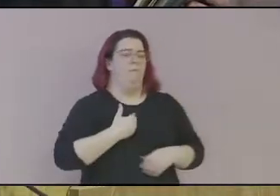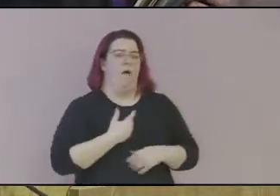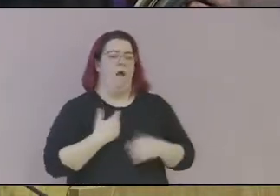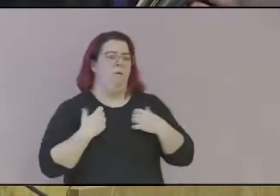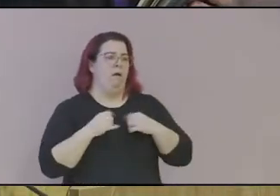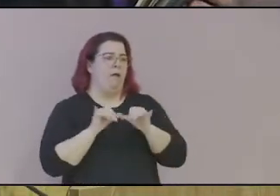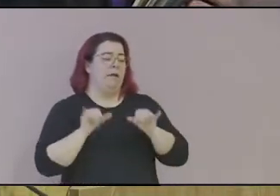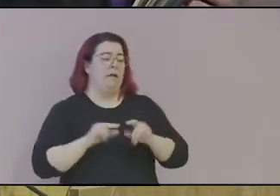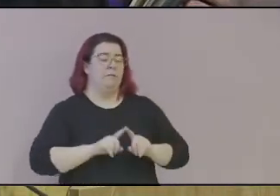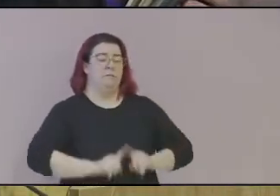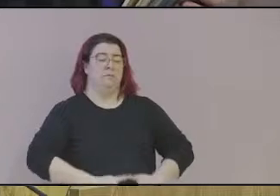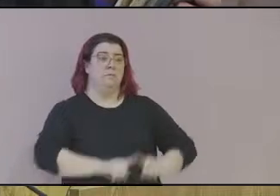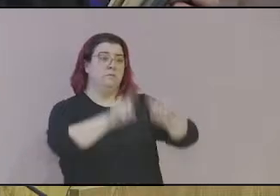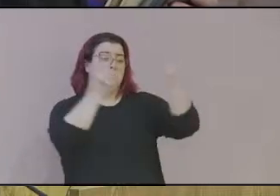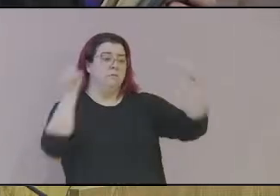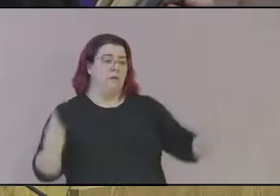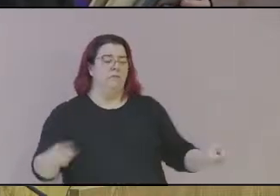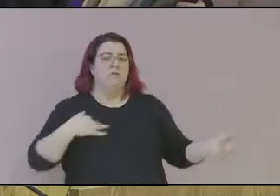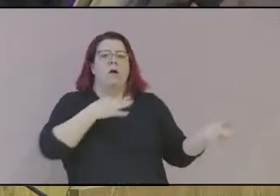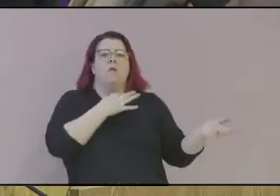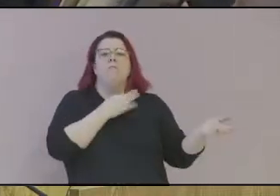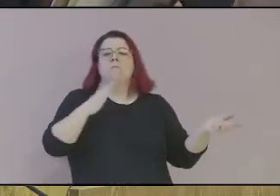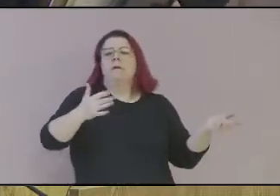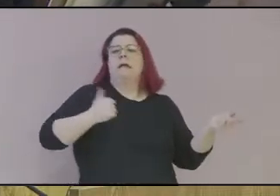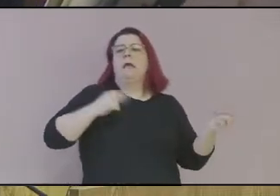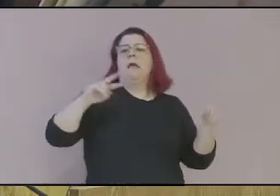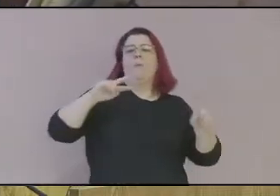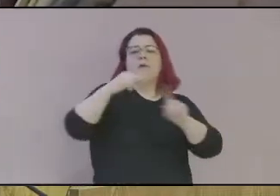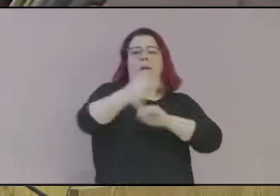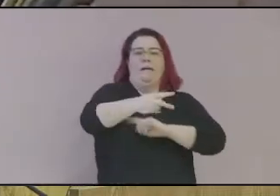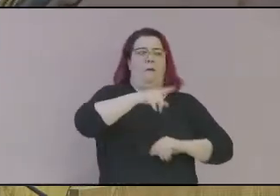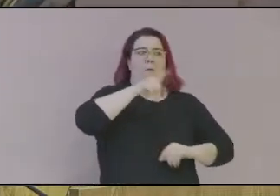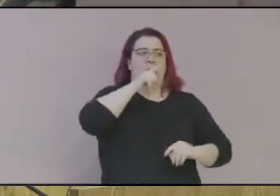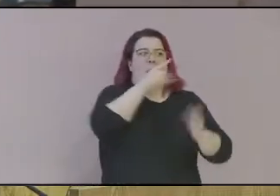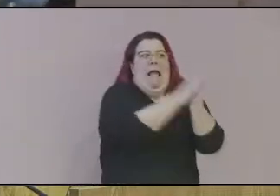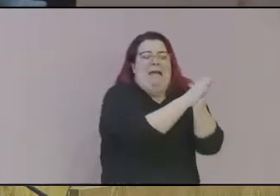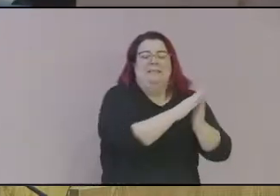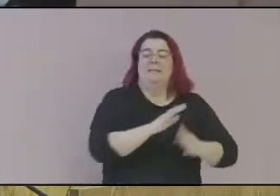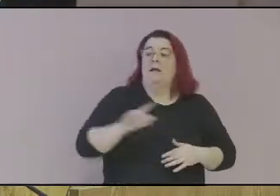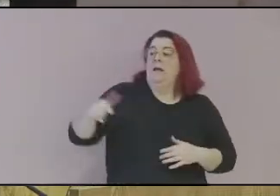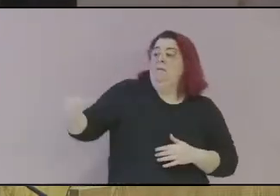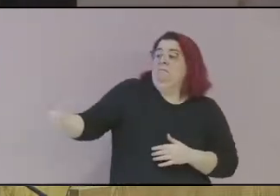curious about the Canadian perspective, but I won't call on anyone, and first I'll turn it to you.